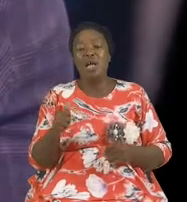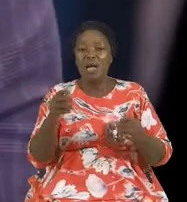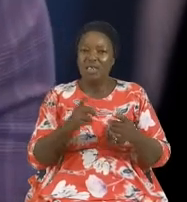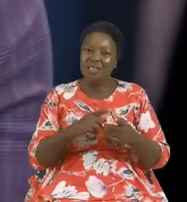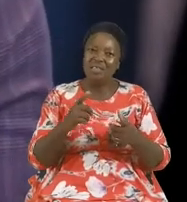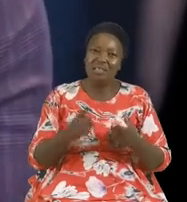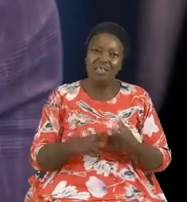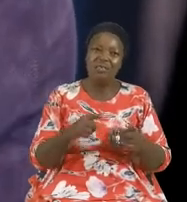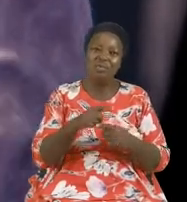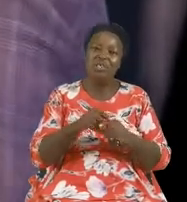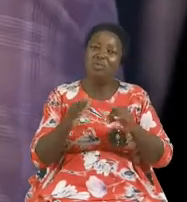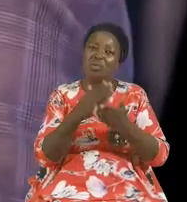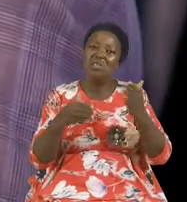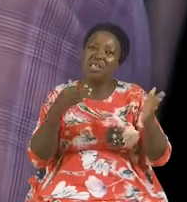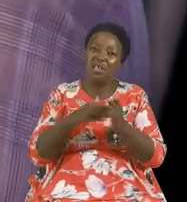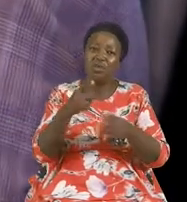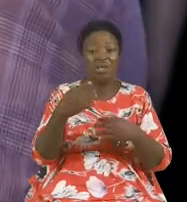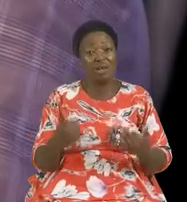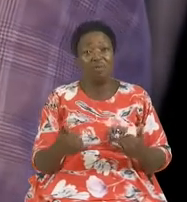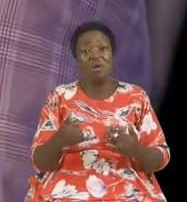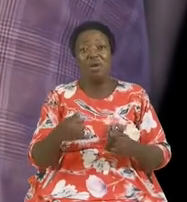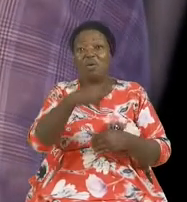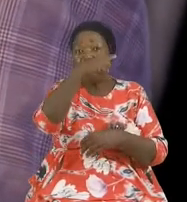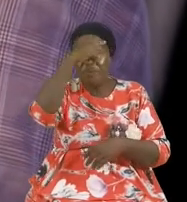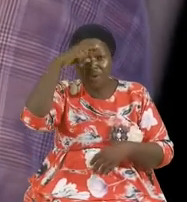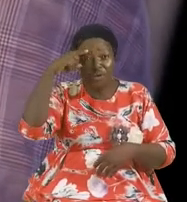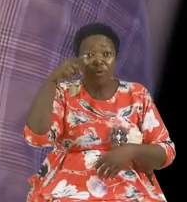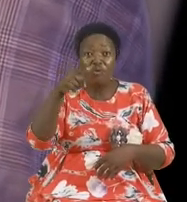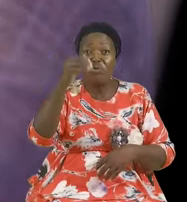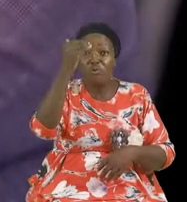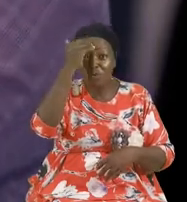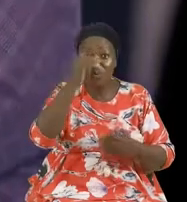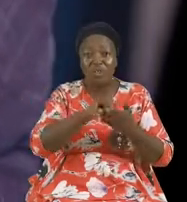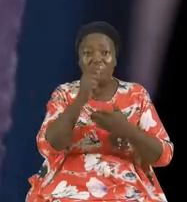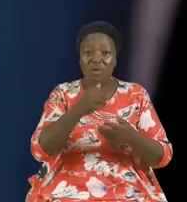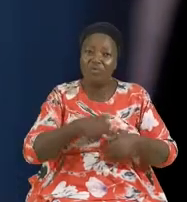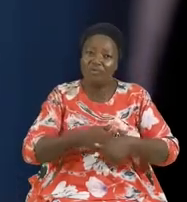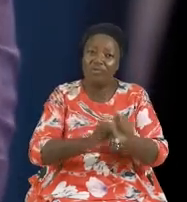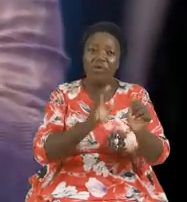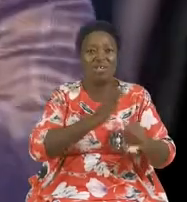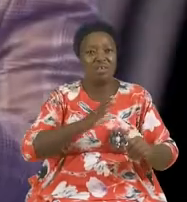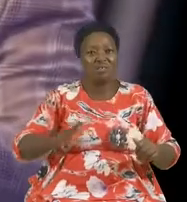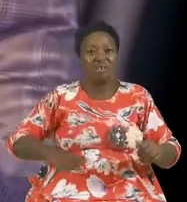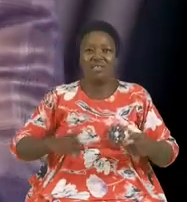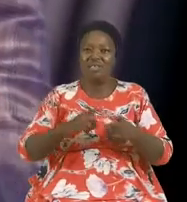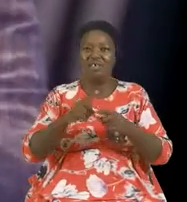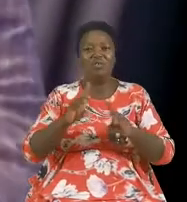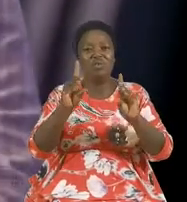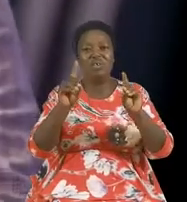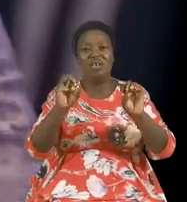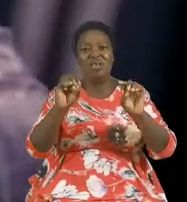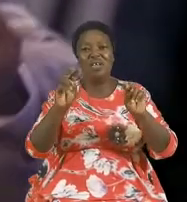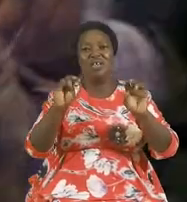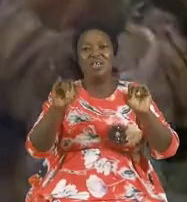him deny himself. When he do something against you now, because you know you are